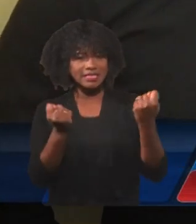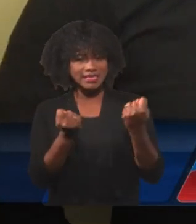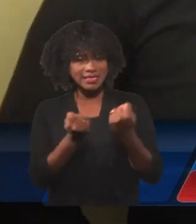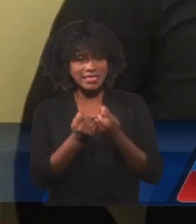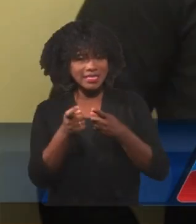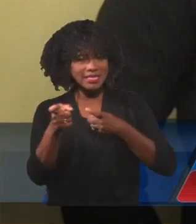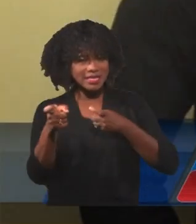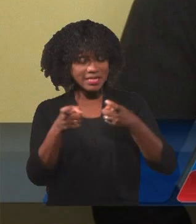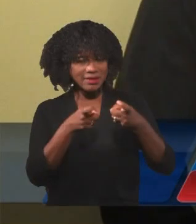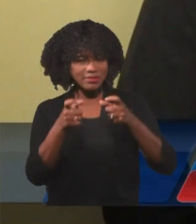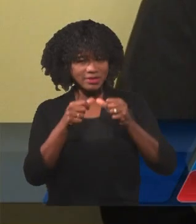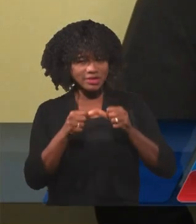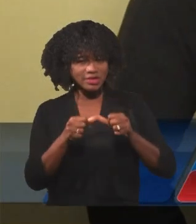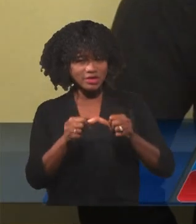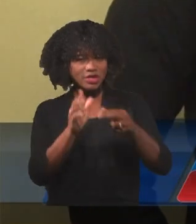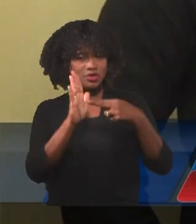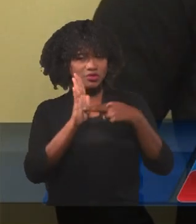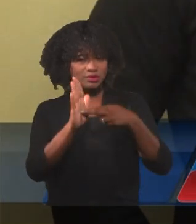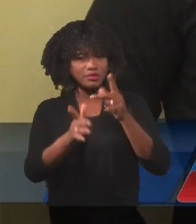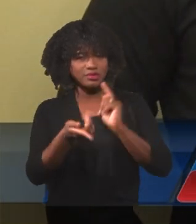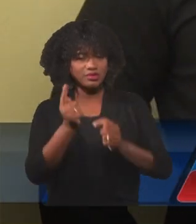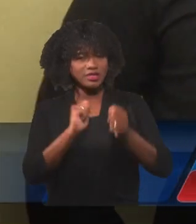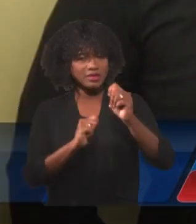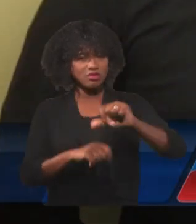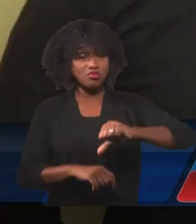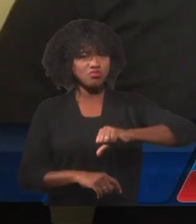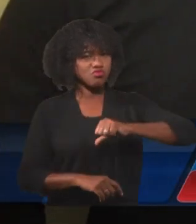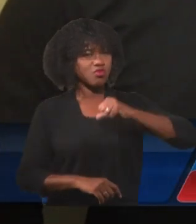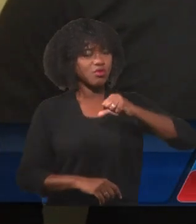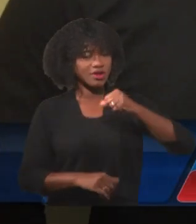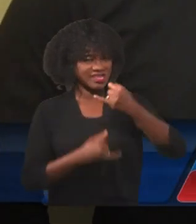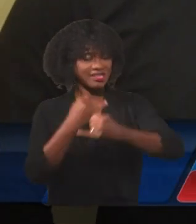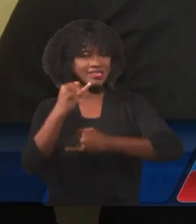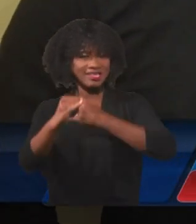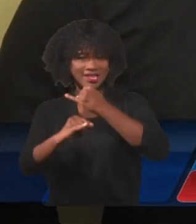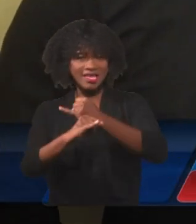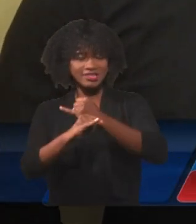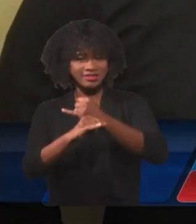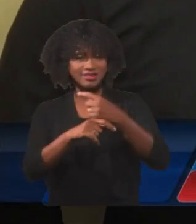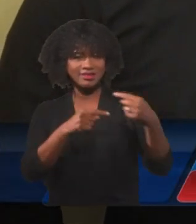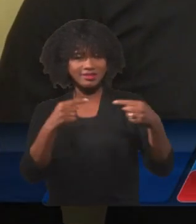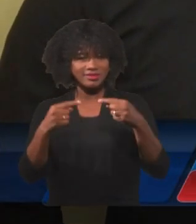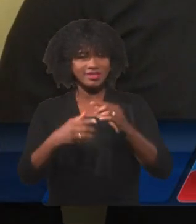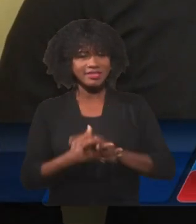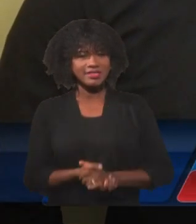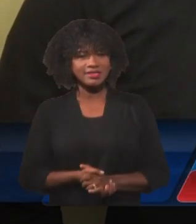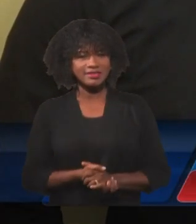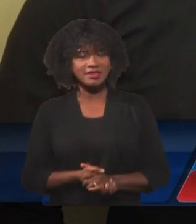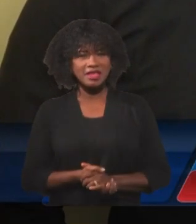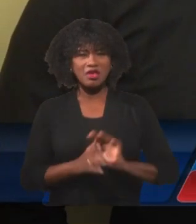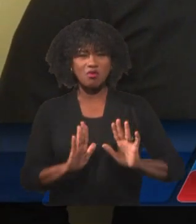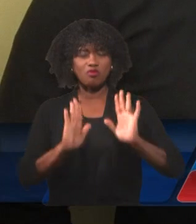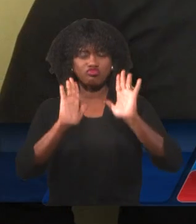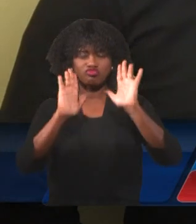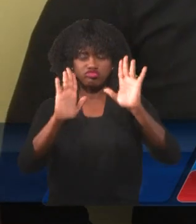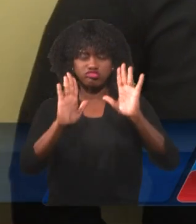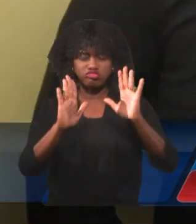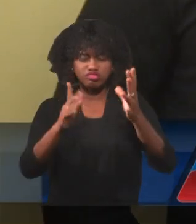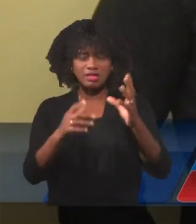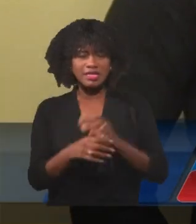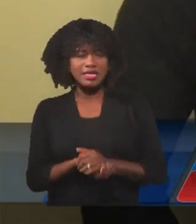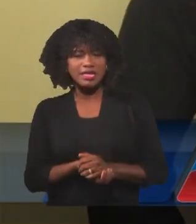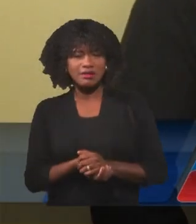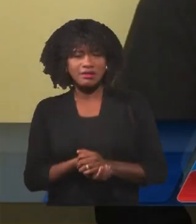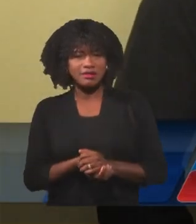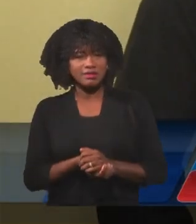managed to persevere and represented Trinidad and Tobago proudly on the international stage. It was incredibly rewarding in that we were